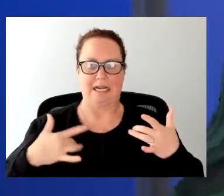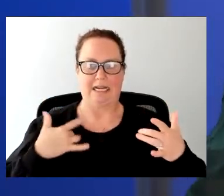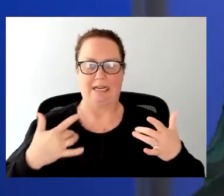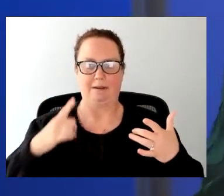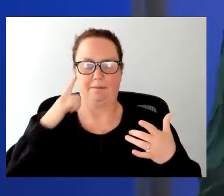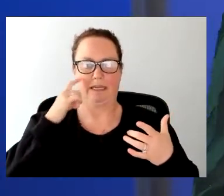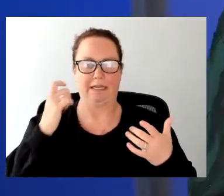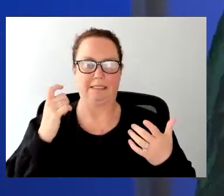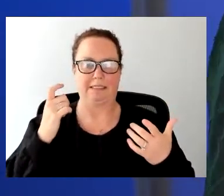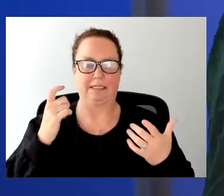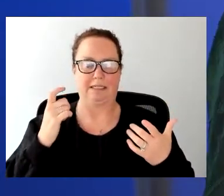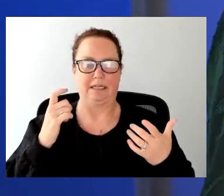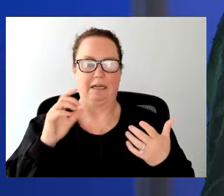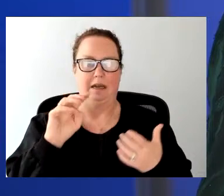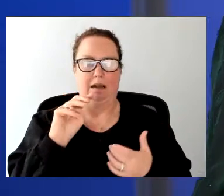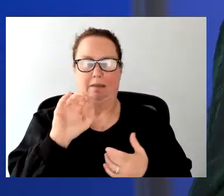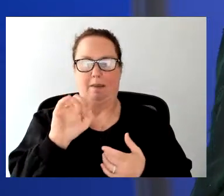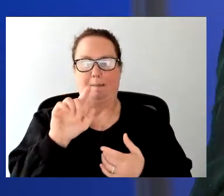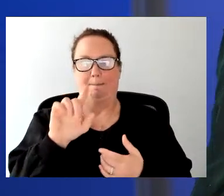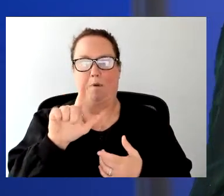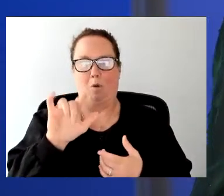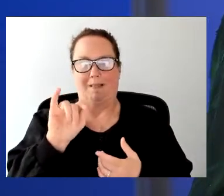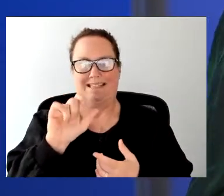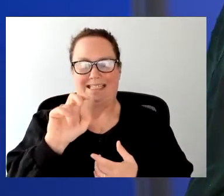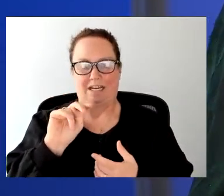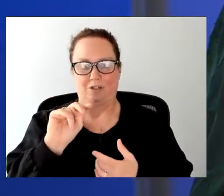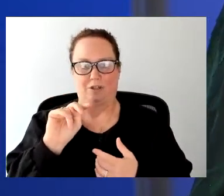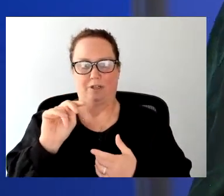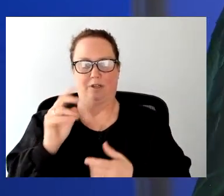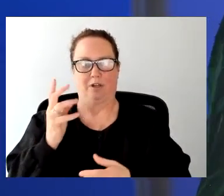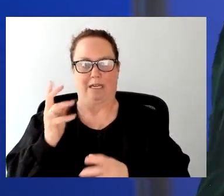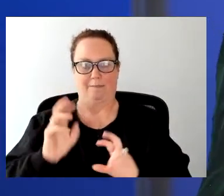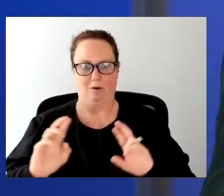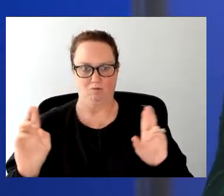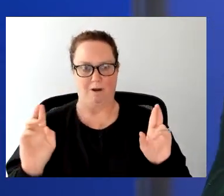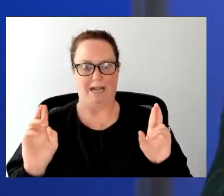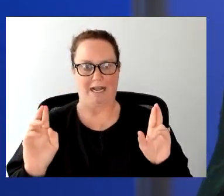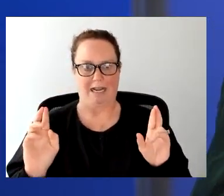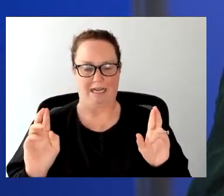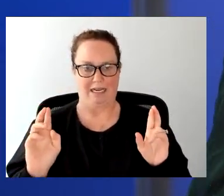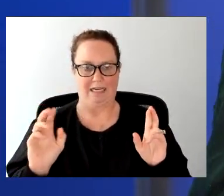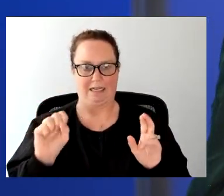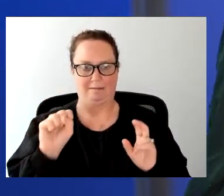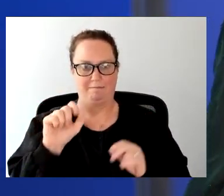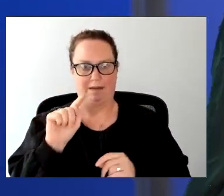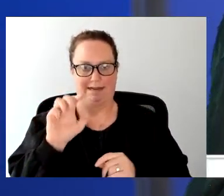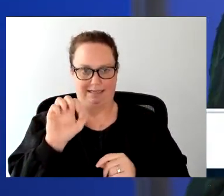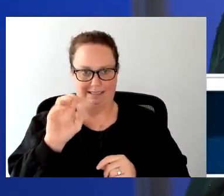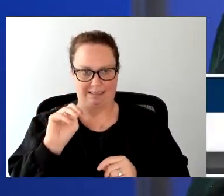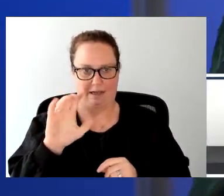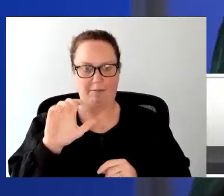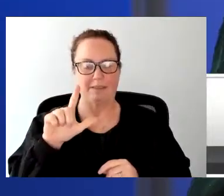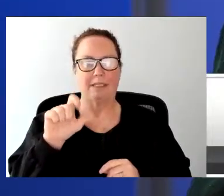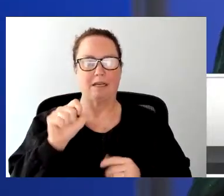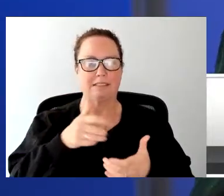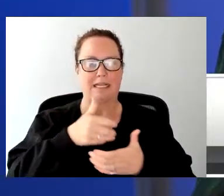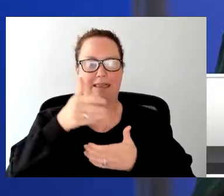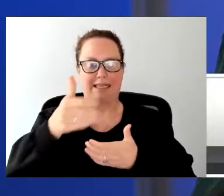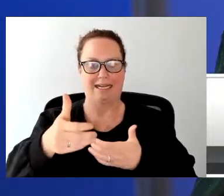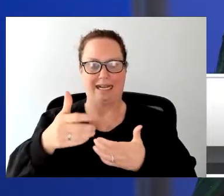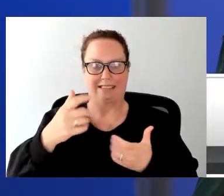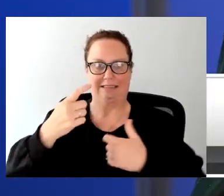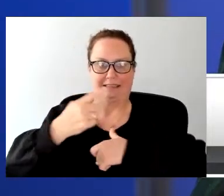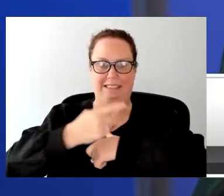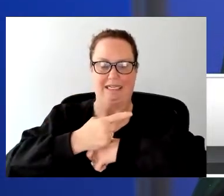the mobilization, which is when they're going to get me ready to harvest my stem cells. And then the next day afterwards, they'll